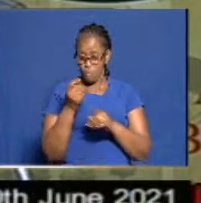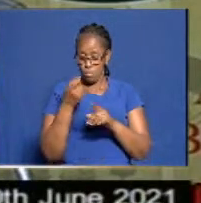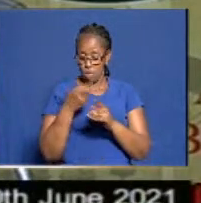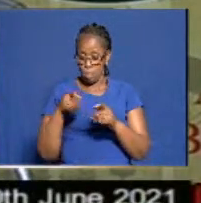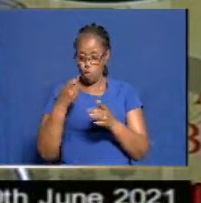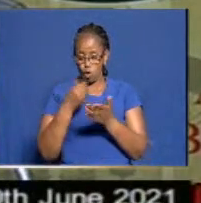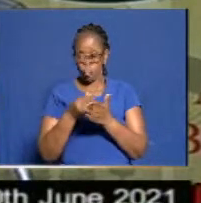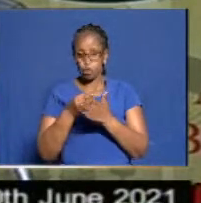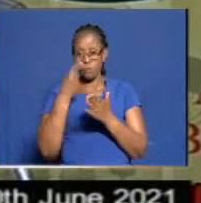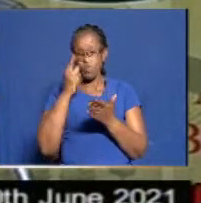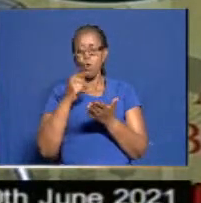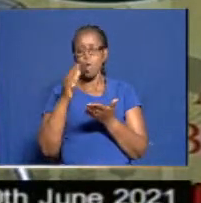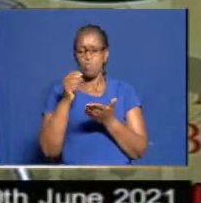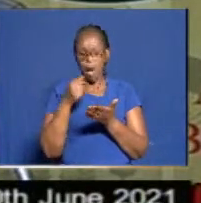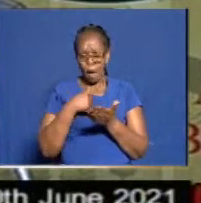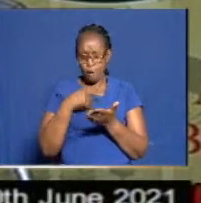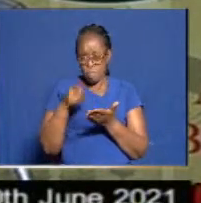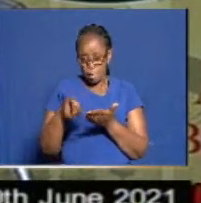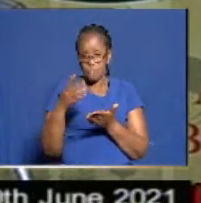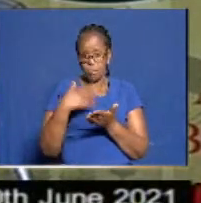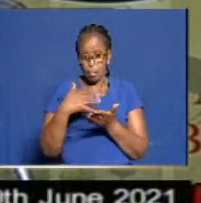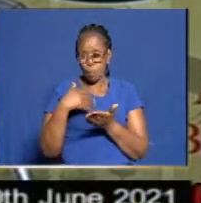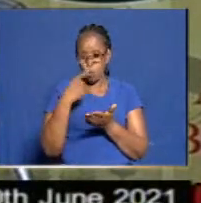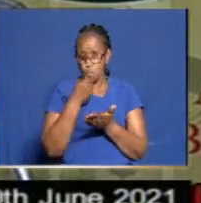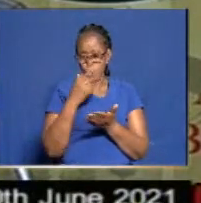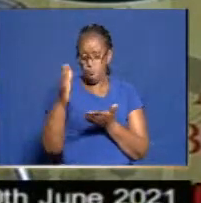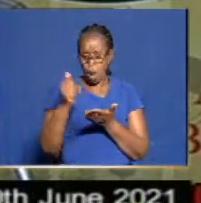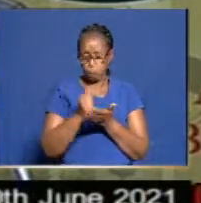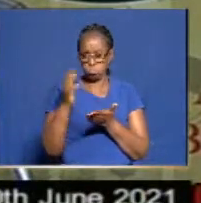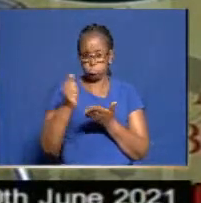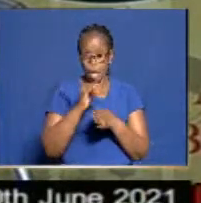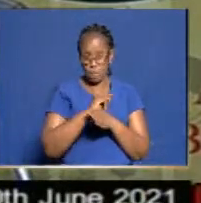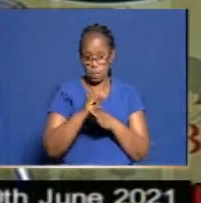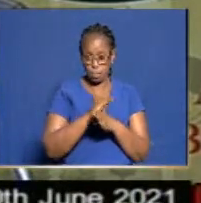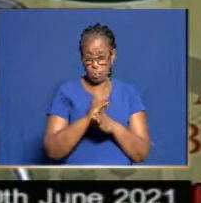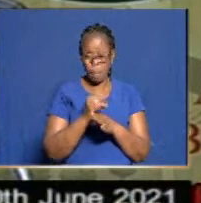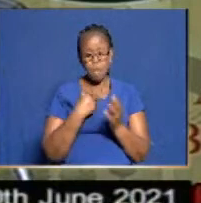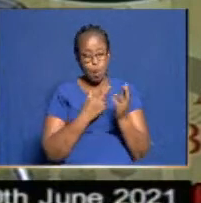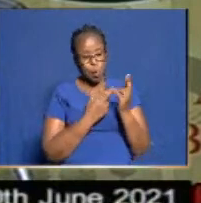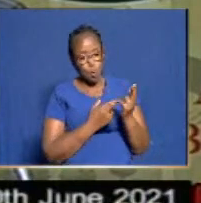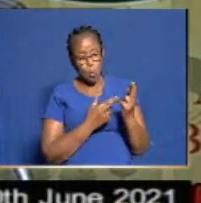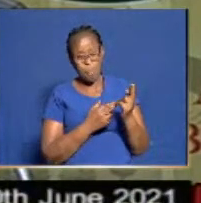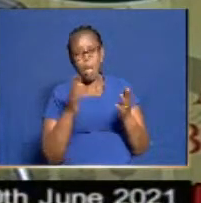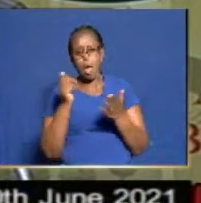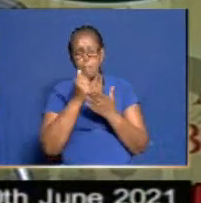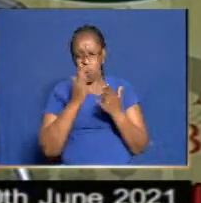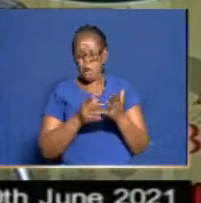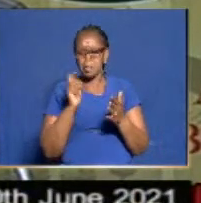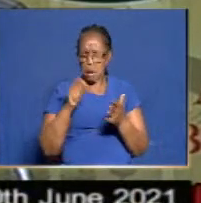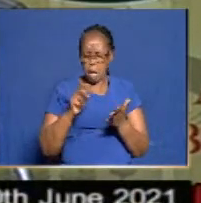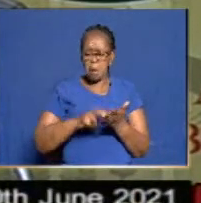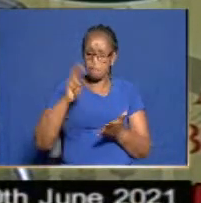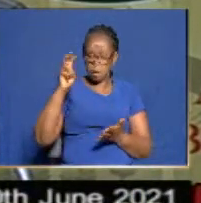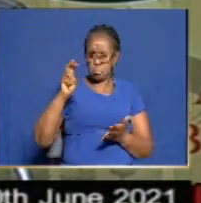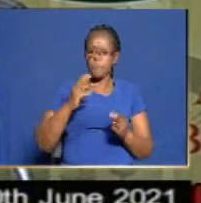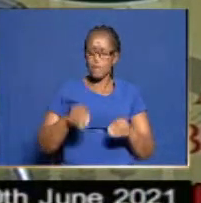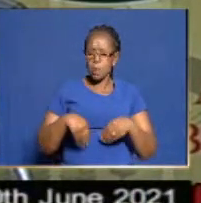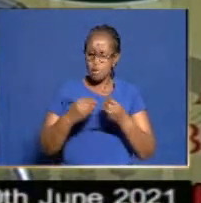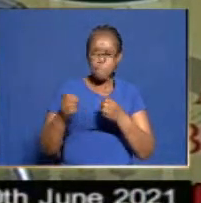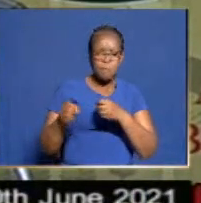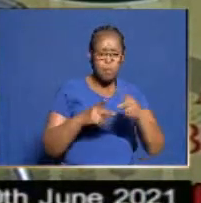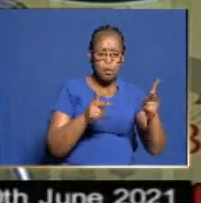apprenticeship emolument. It is my hope that employers will take advantage of this incentive and give our young graduates from